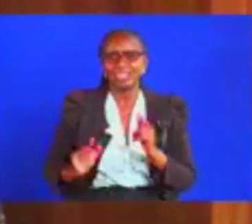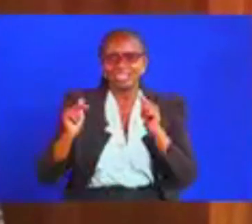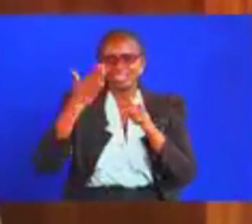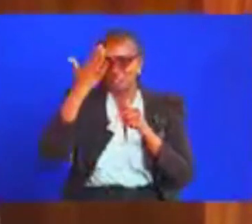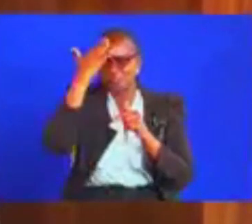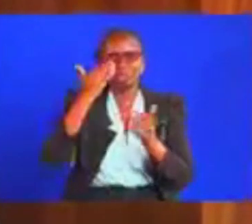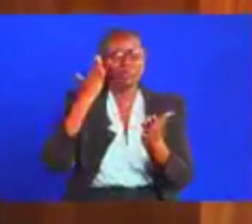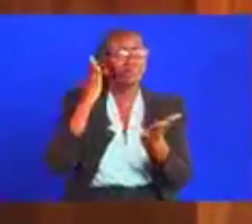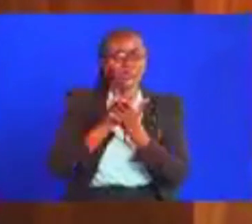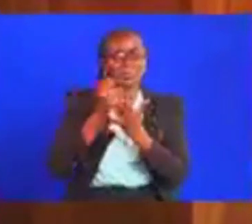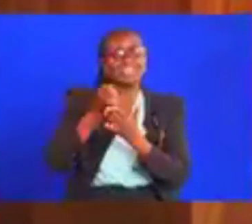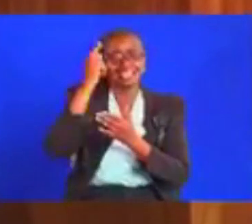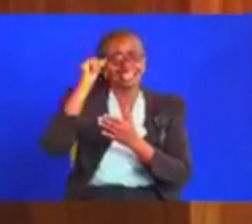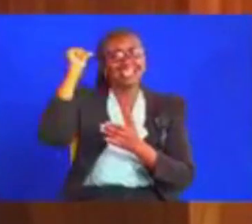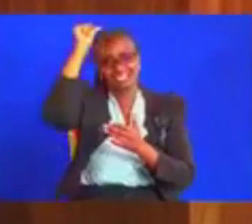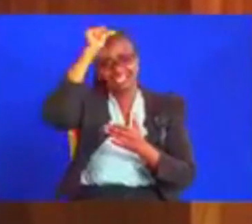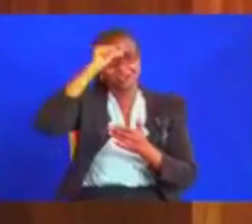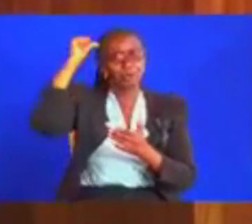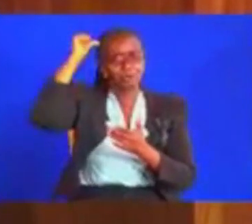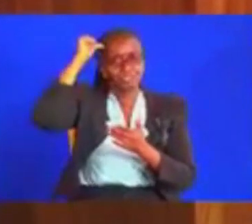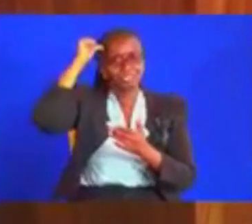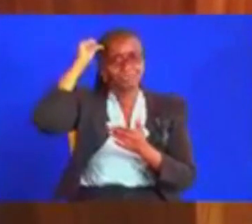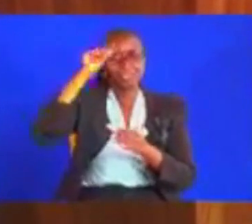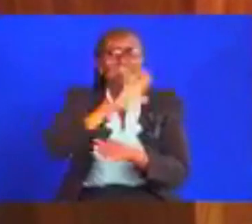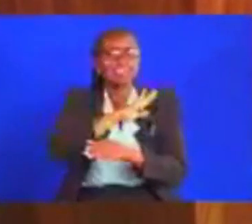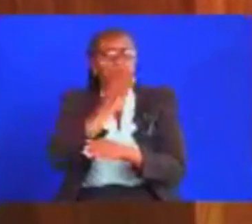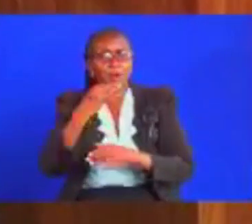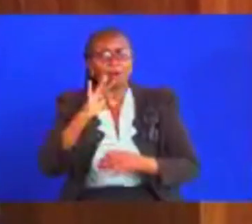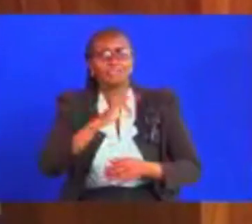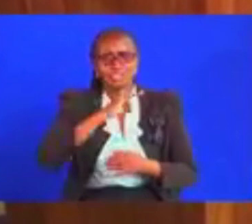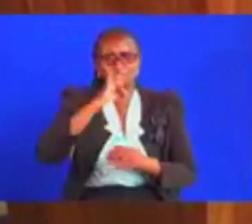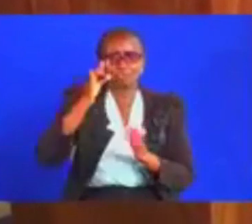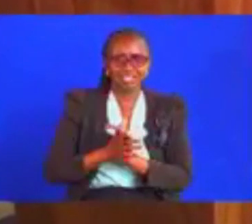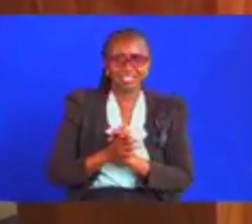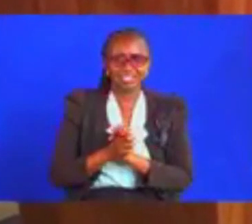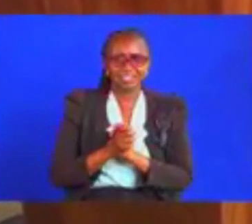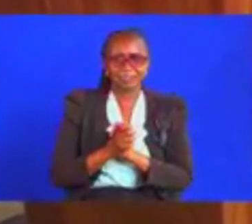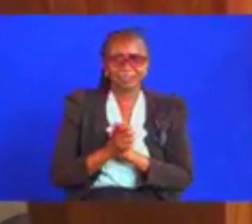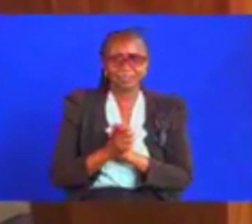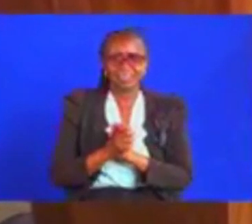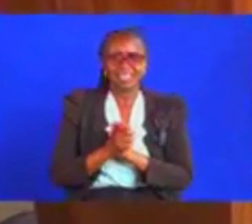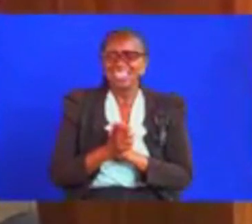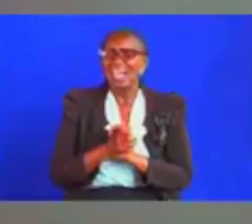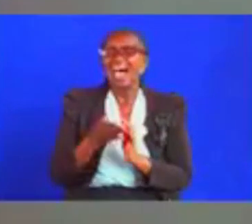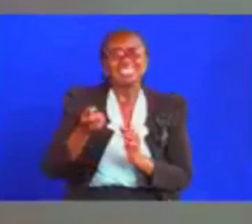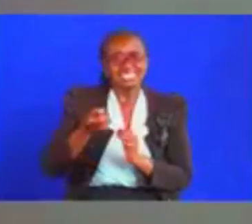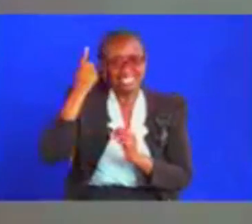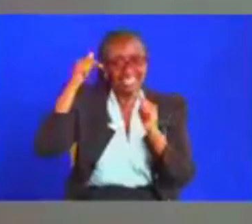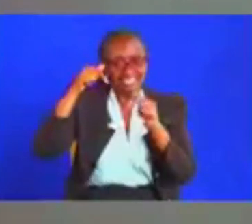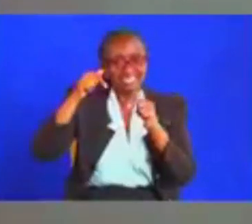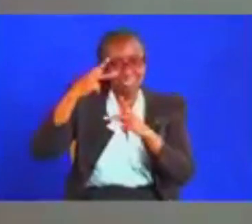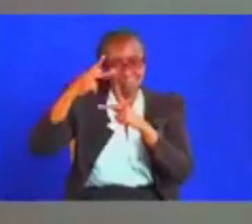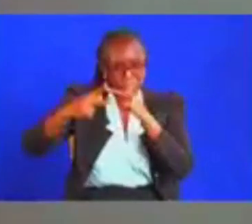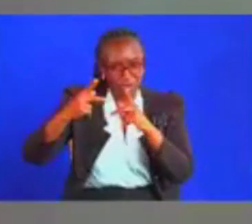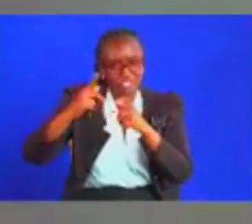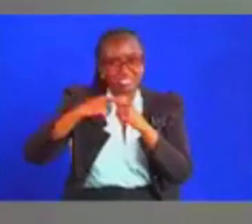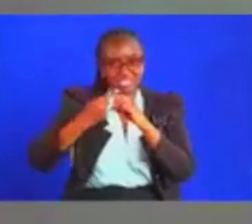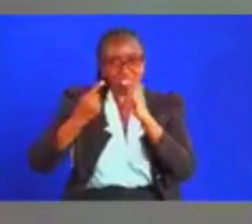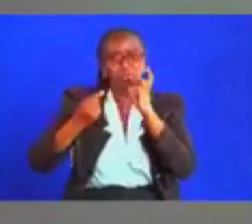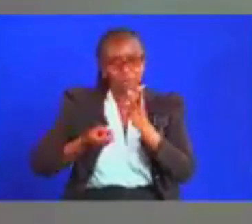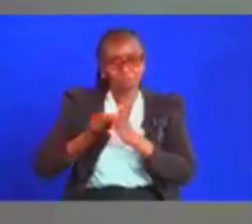truly understand the anointing, the power of the Spirit. Defy this protocol and you will produce